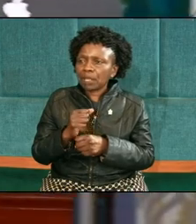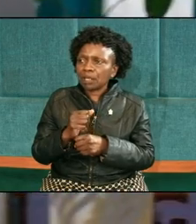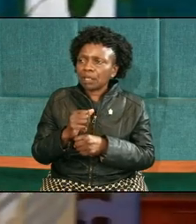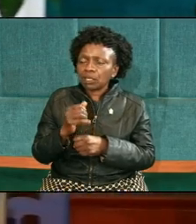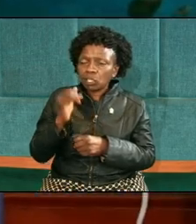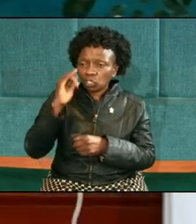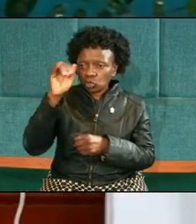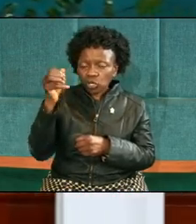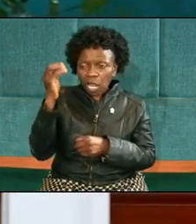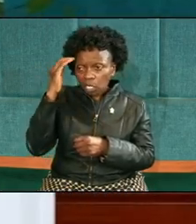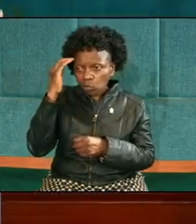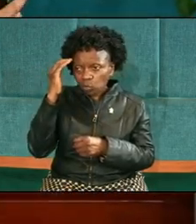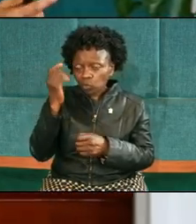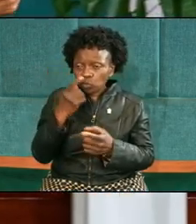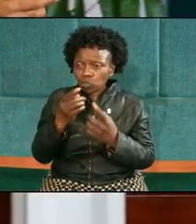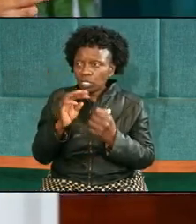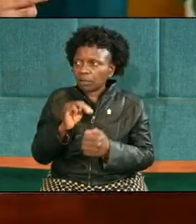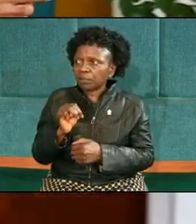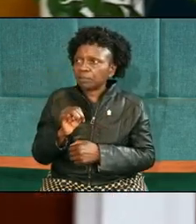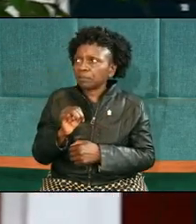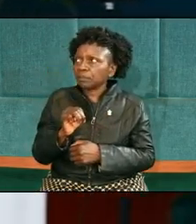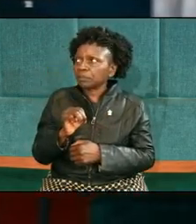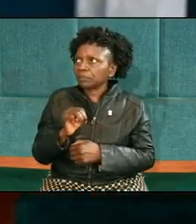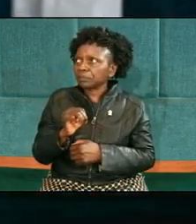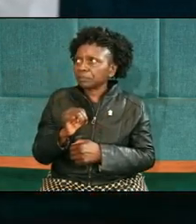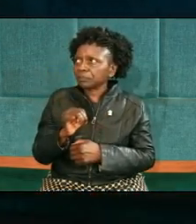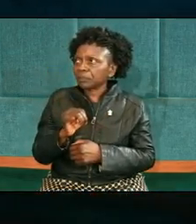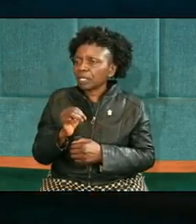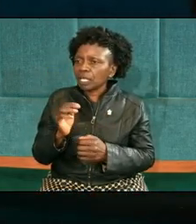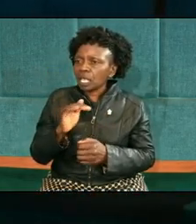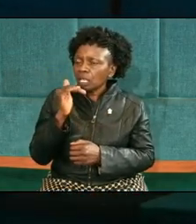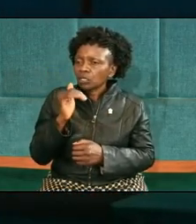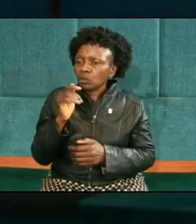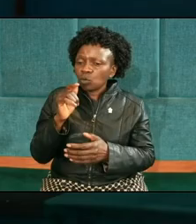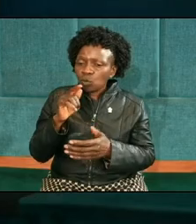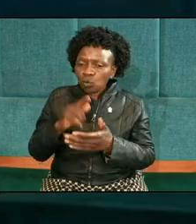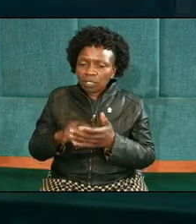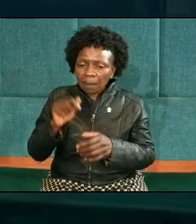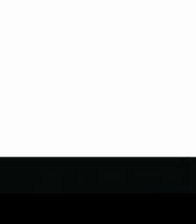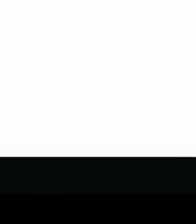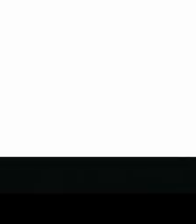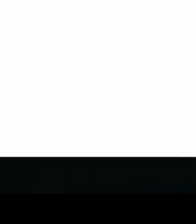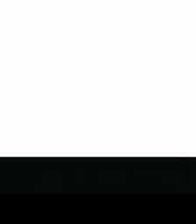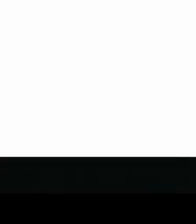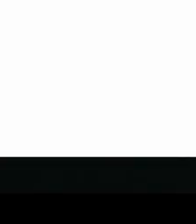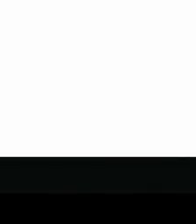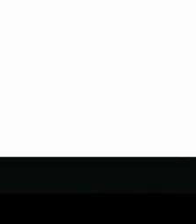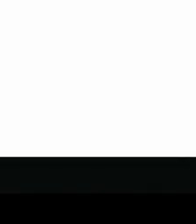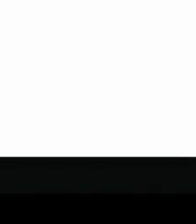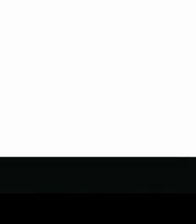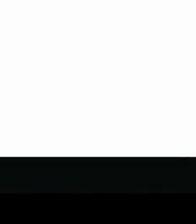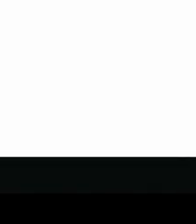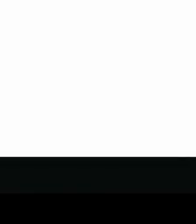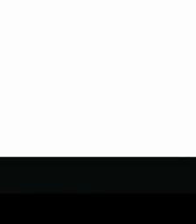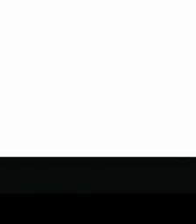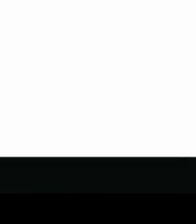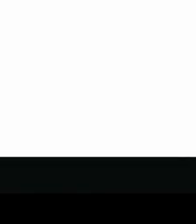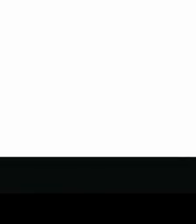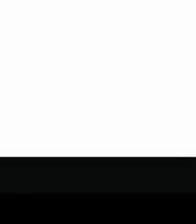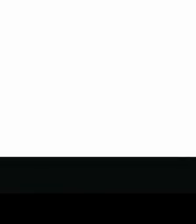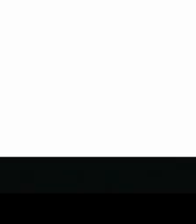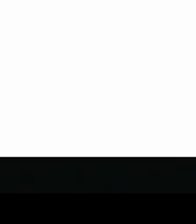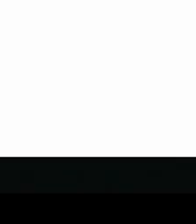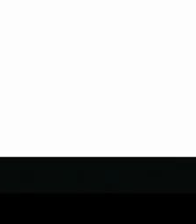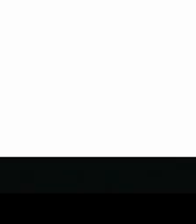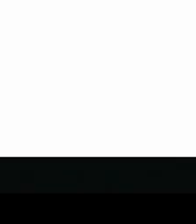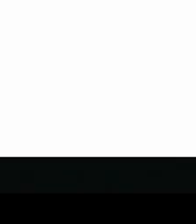them, the sea was getting rougher and rougher and rougher. So they asked him, what should we do to make the sea calm since your God controls the